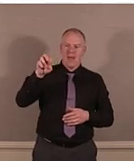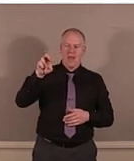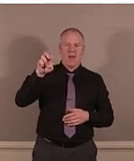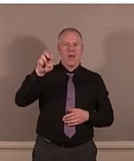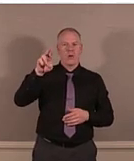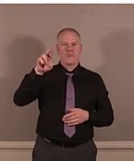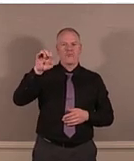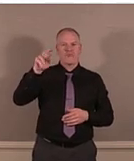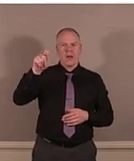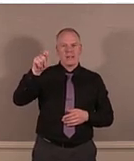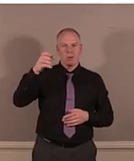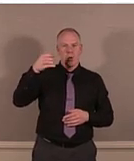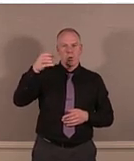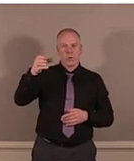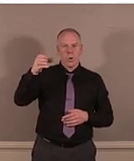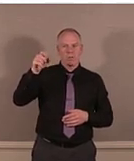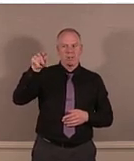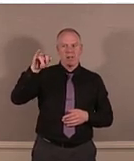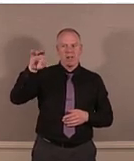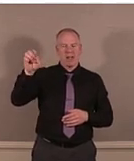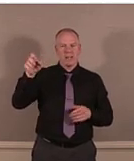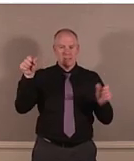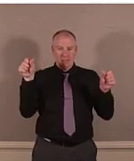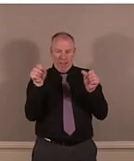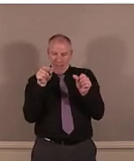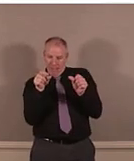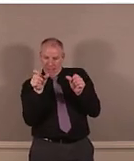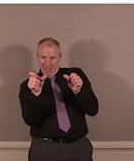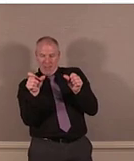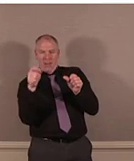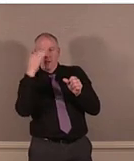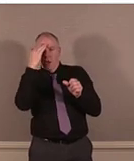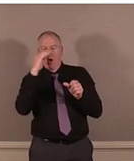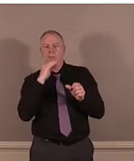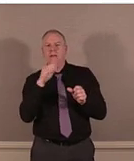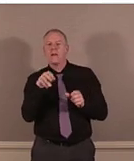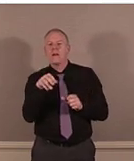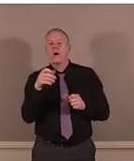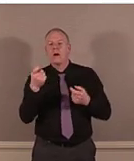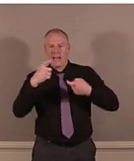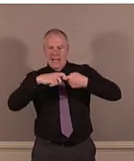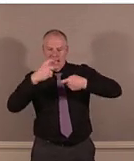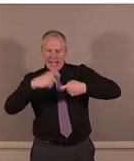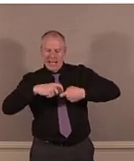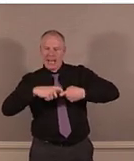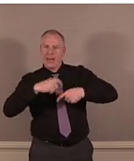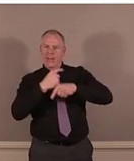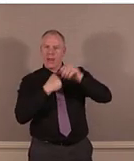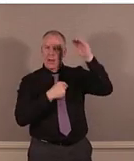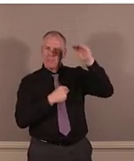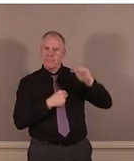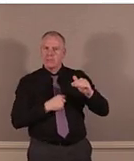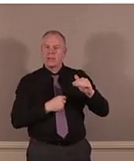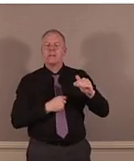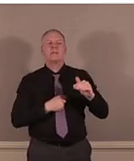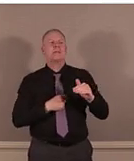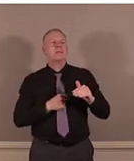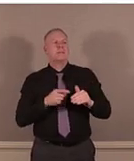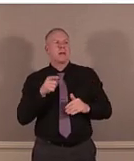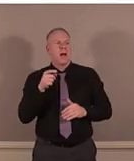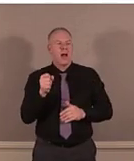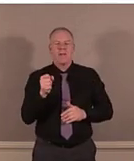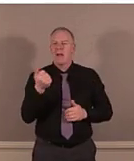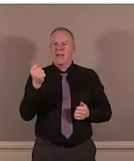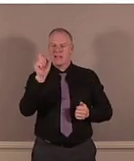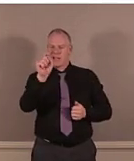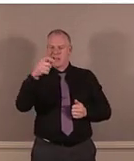www.therightcourse.ie. And on that, I know that's very small print, but I did want to put the links in on my presentation, because that, if you link in any